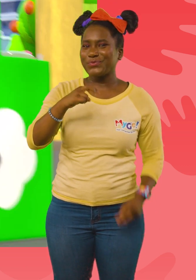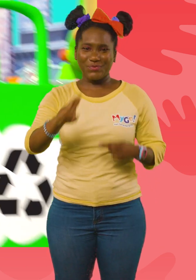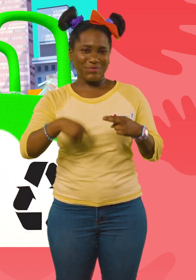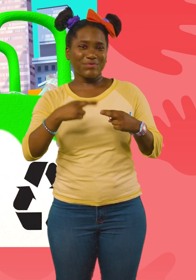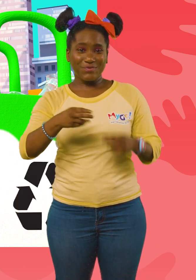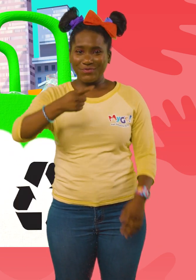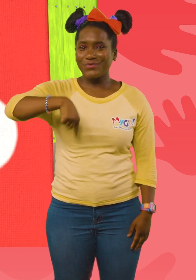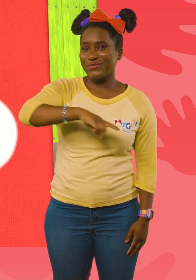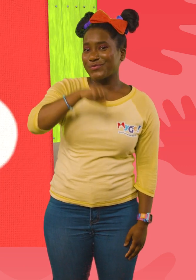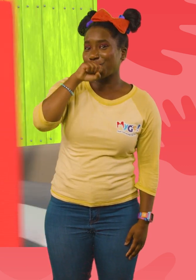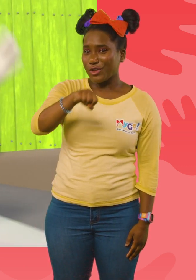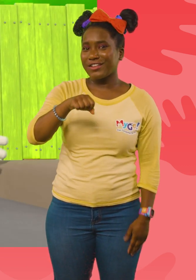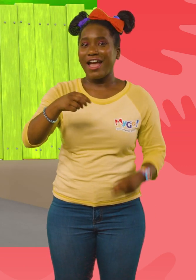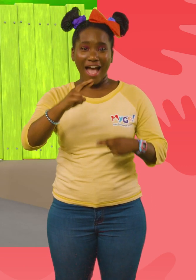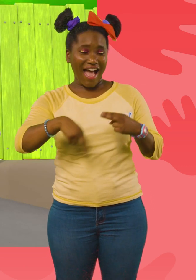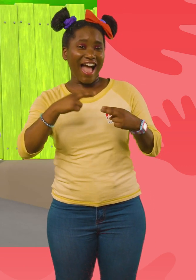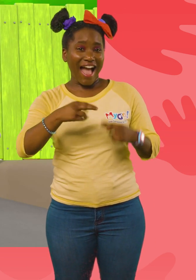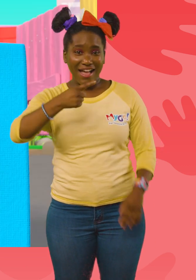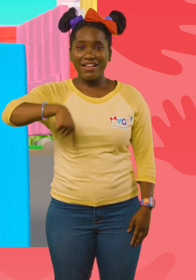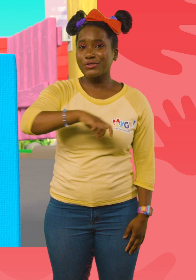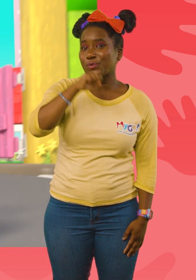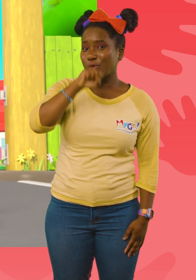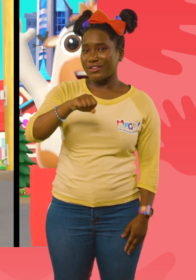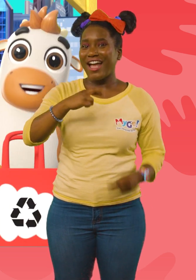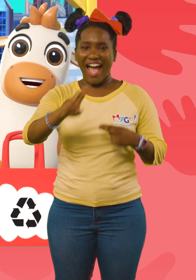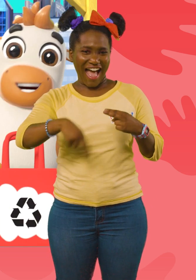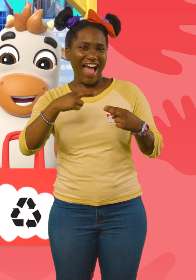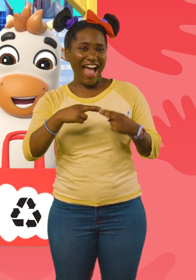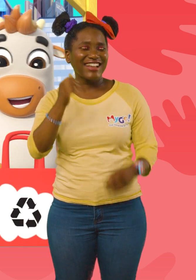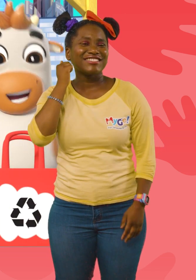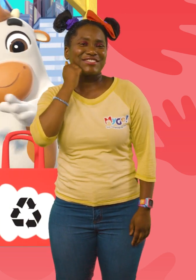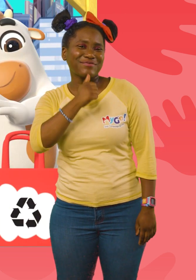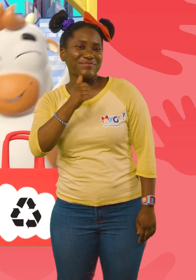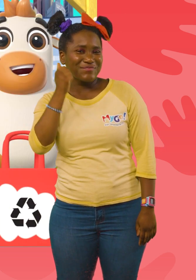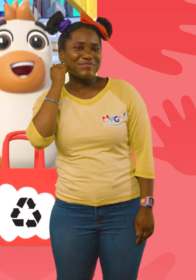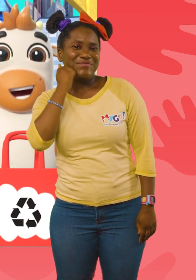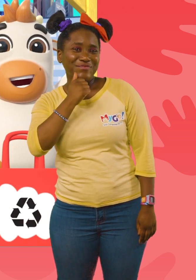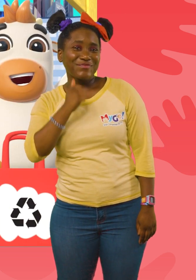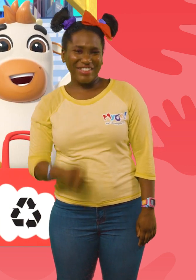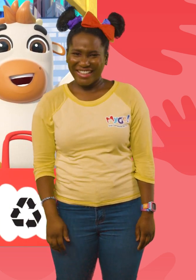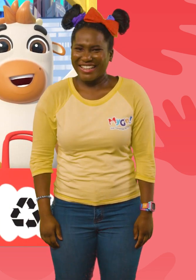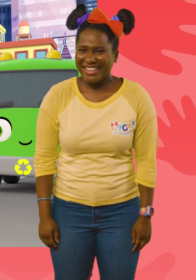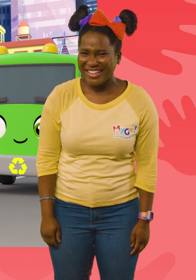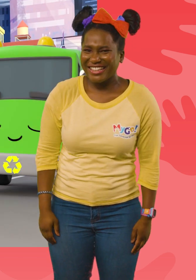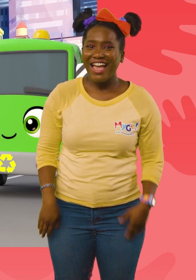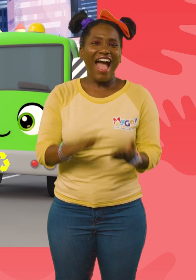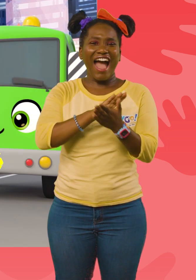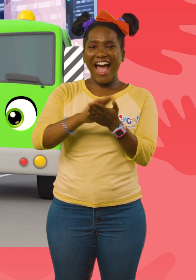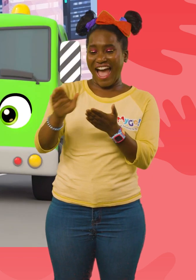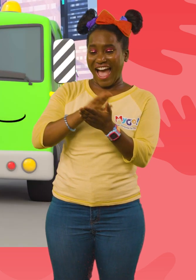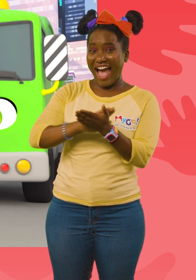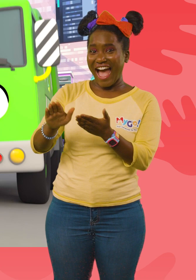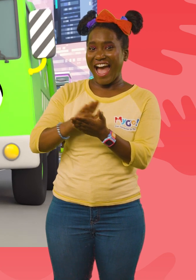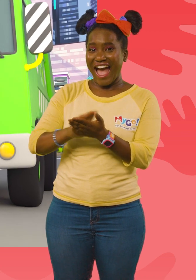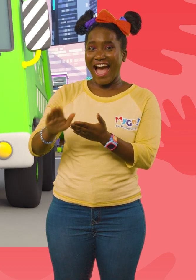We love to recycle. We love to recycle. We love to recycle every day. We